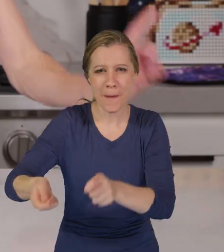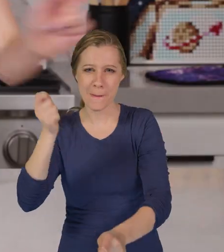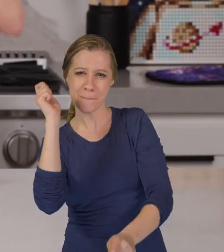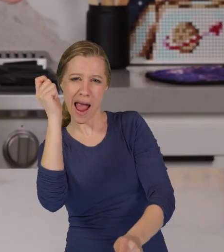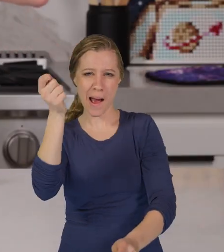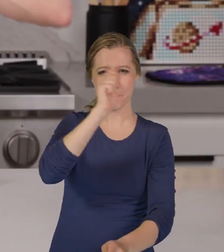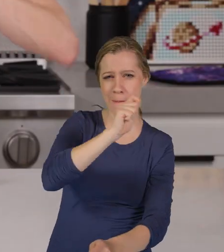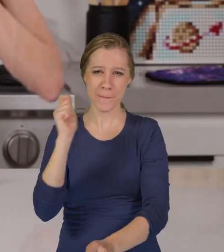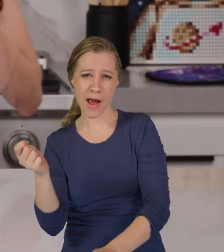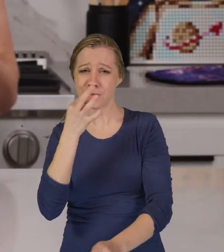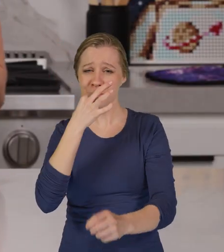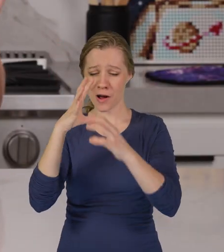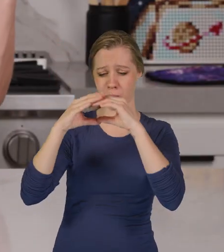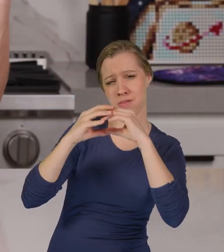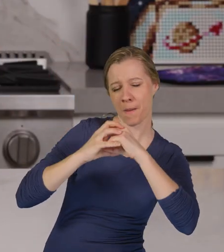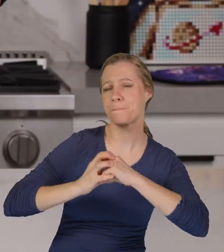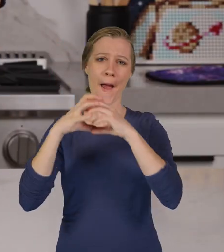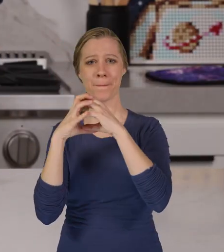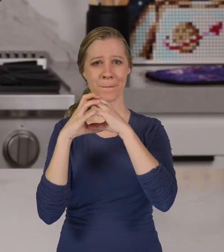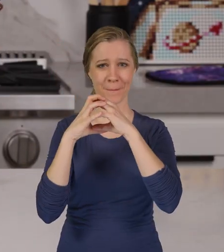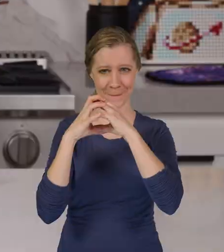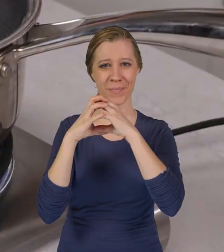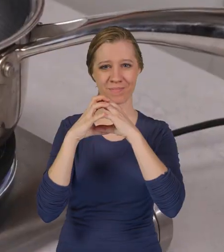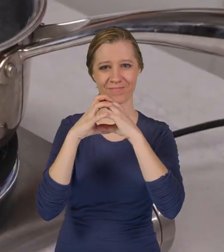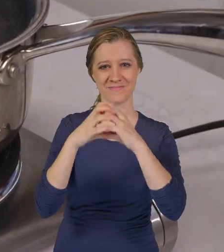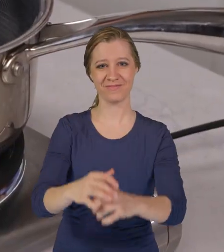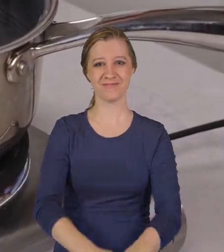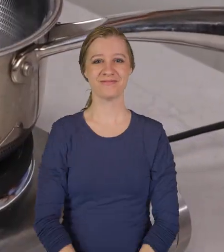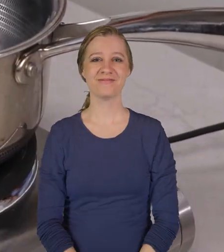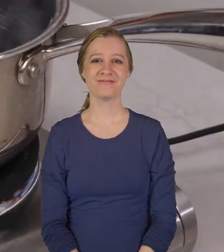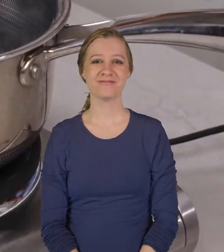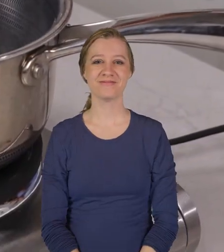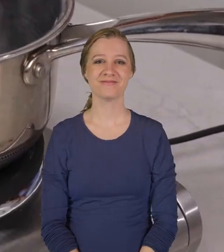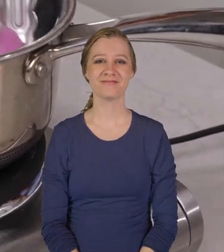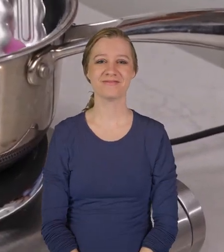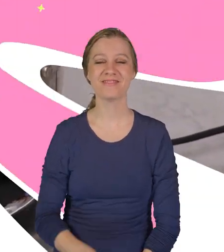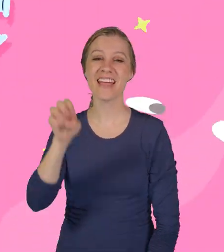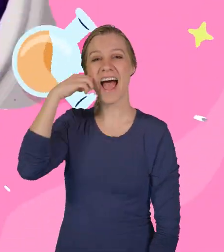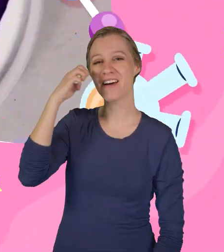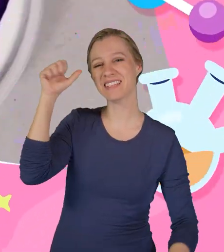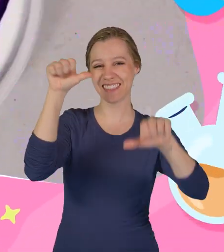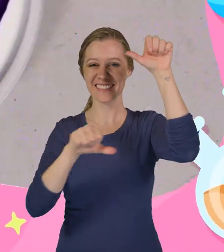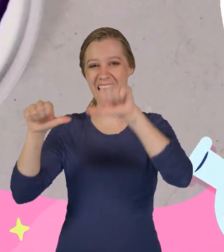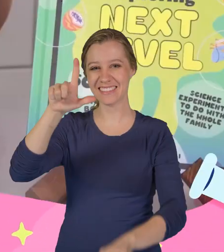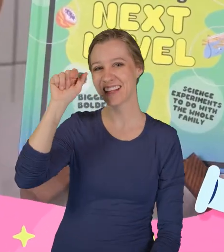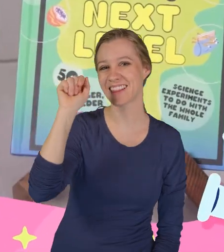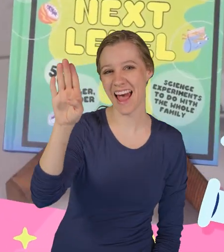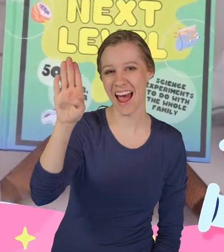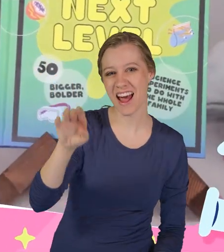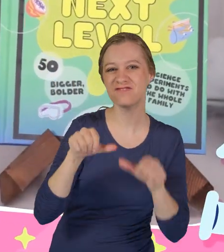science. So, pick back up those paddles because we're about to bring a ping-pong ball back to life.